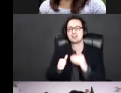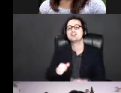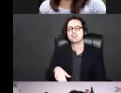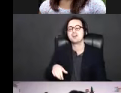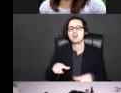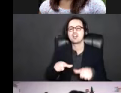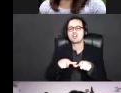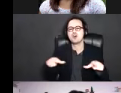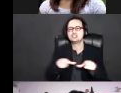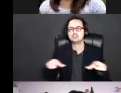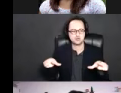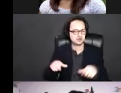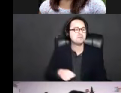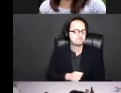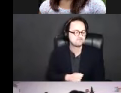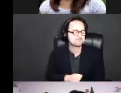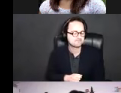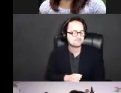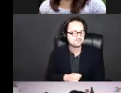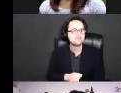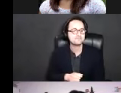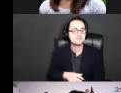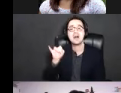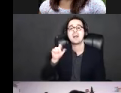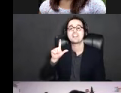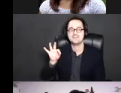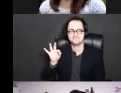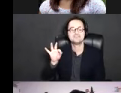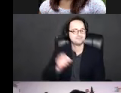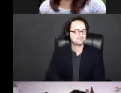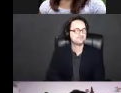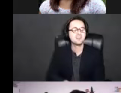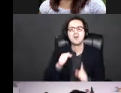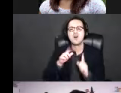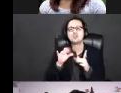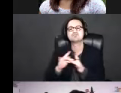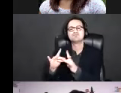a major information highway going from the occipital lobe up to many other regions of the brain.